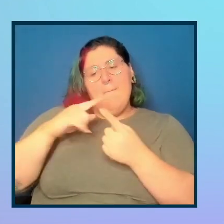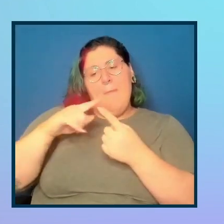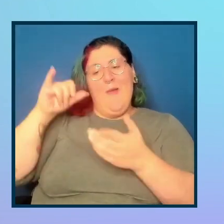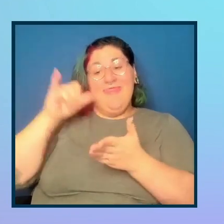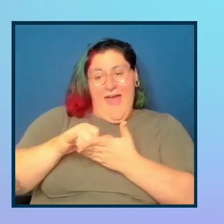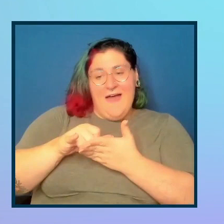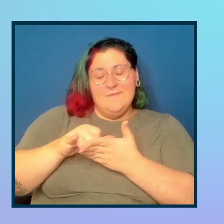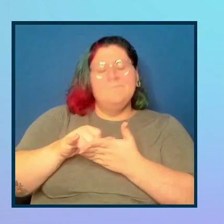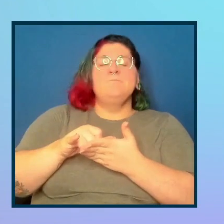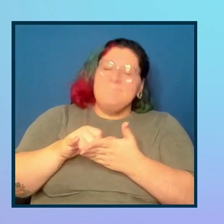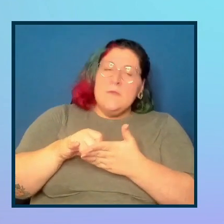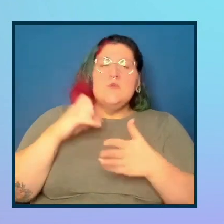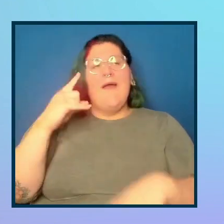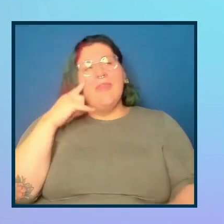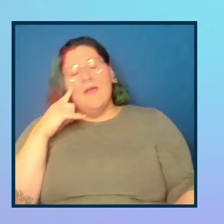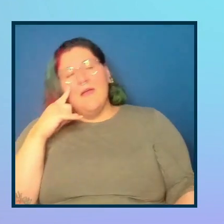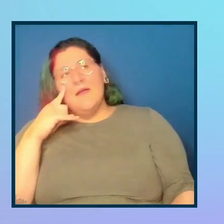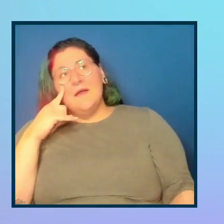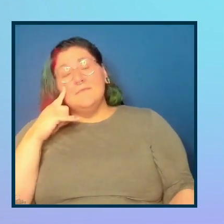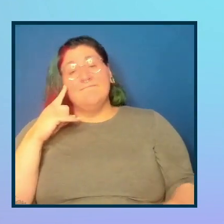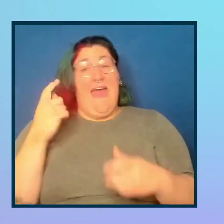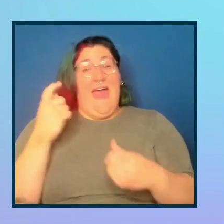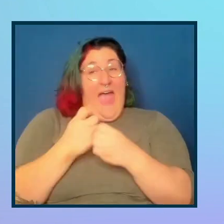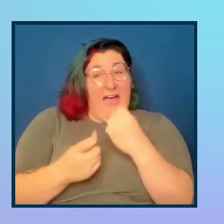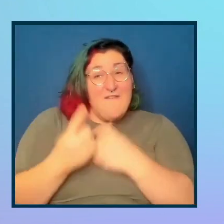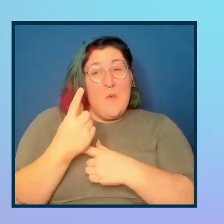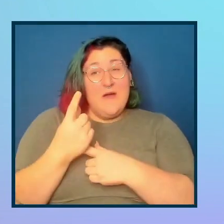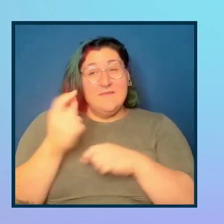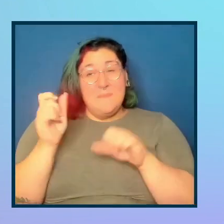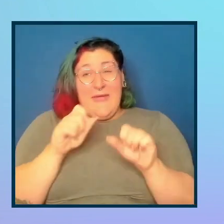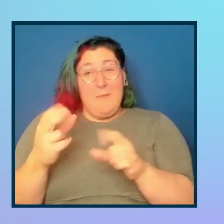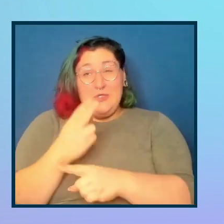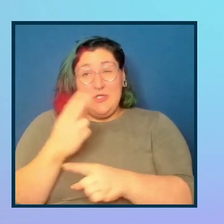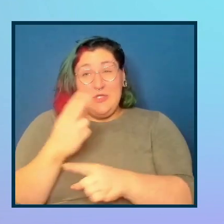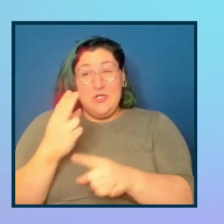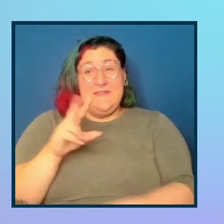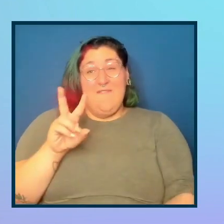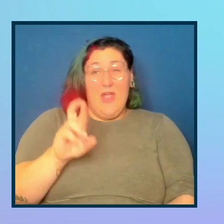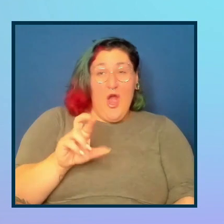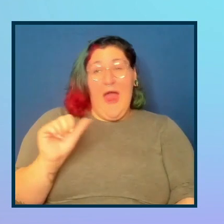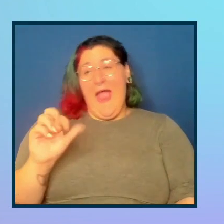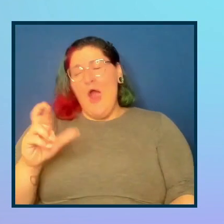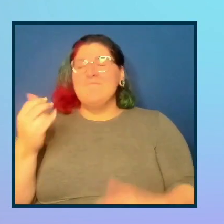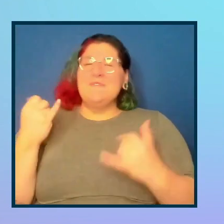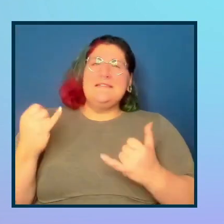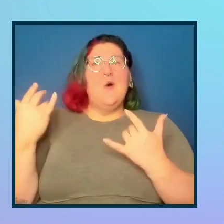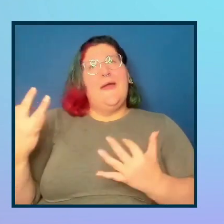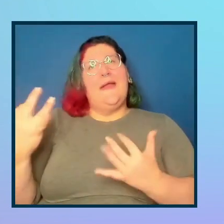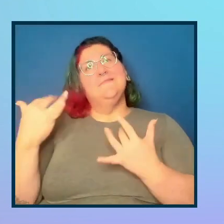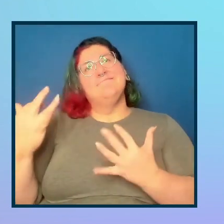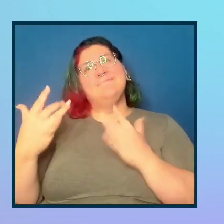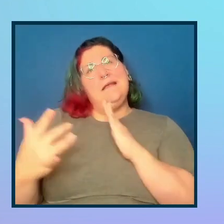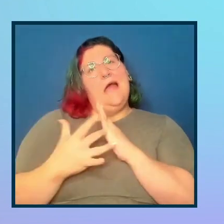I think the masses and for consumer adoption, we're still waiting for the technology to really get smaller